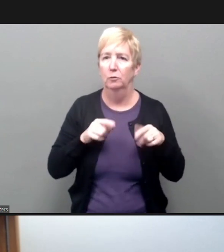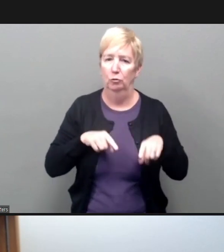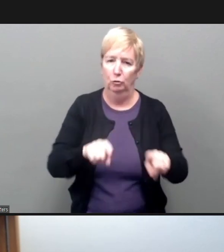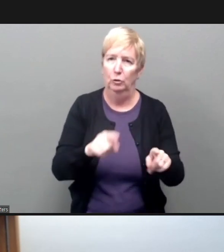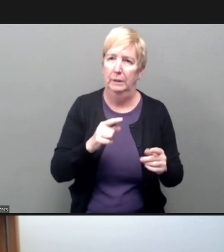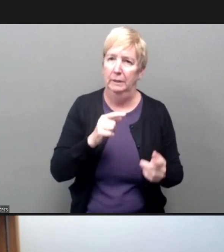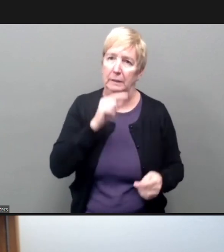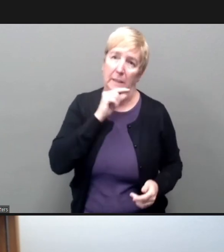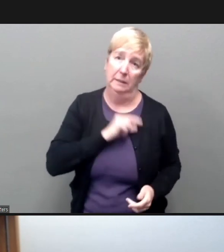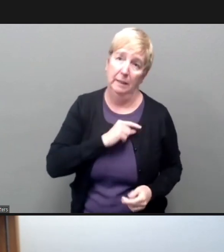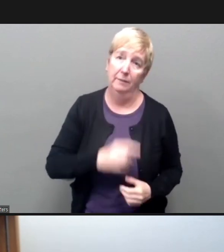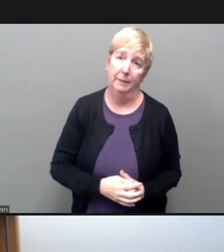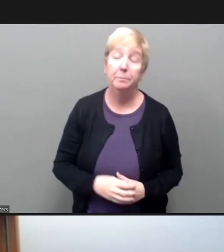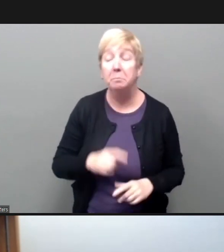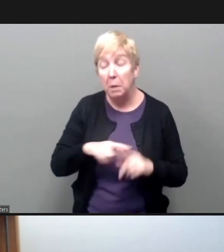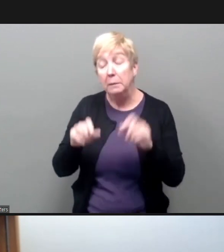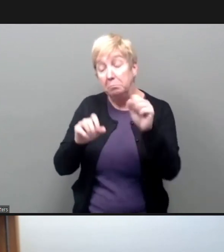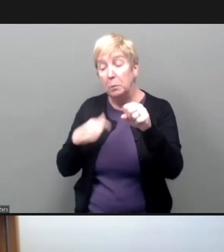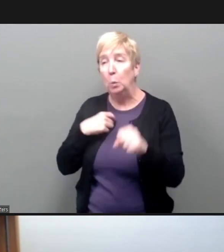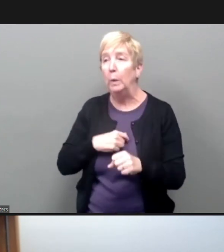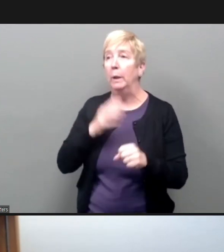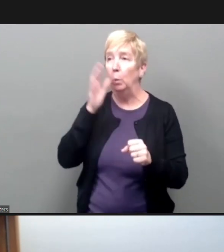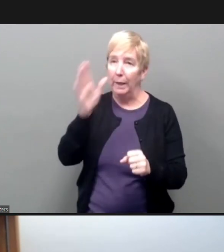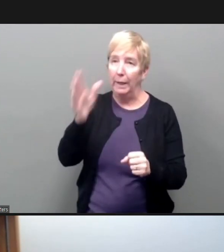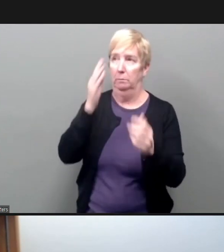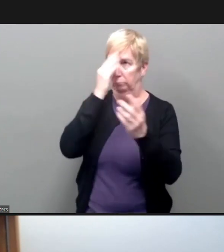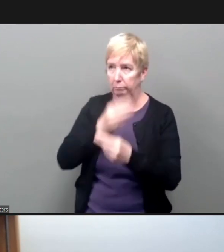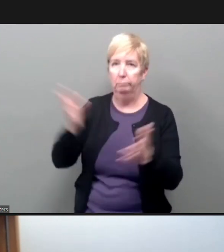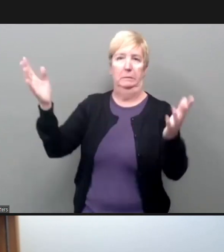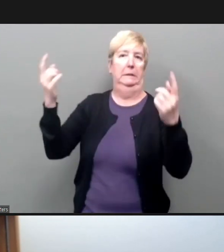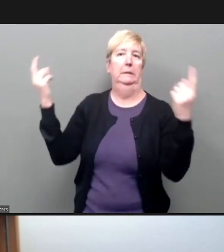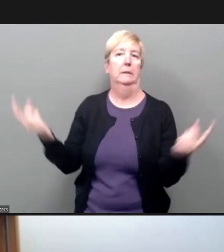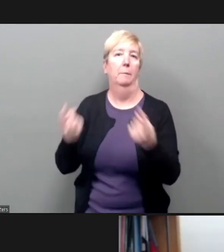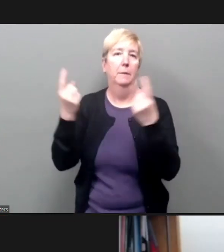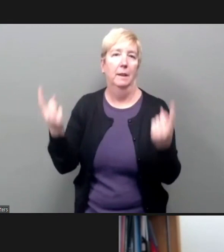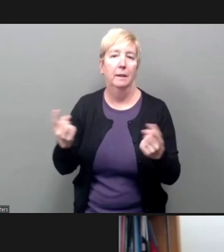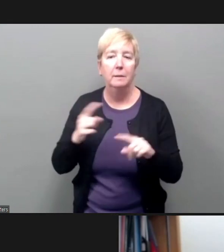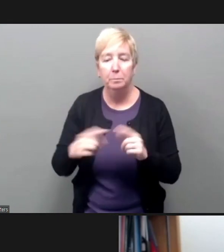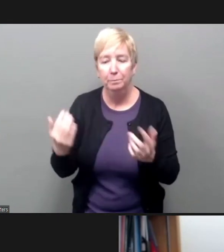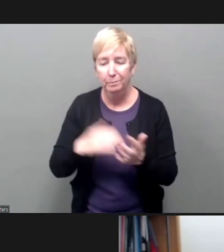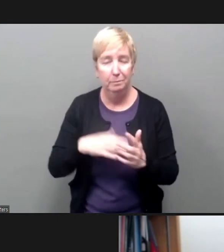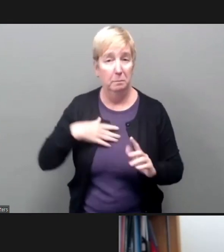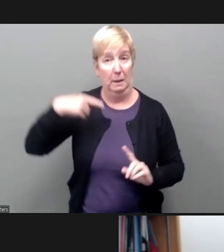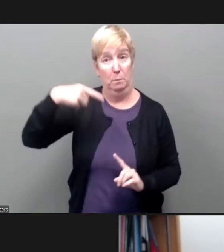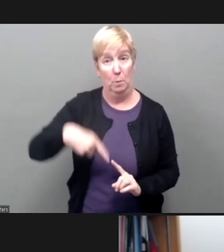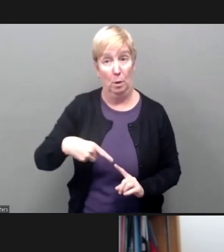And yeah, we will send something out, but I think we have to find a way.